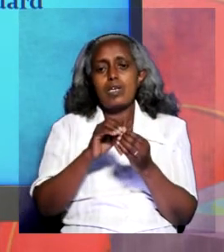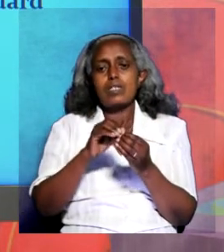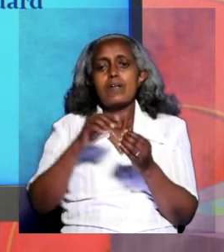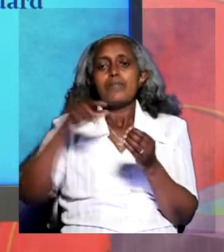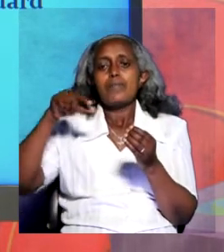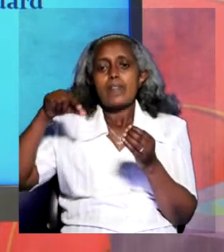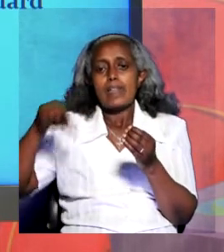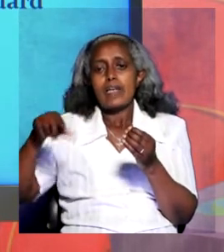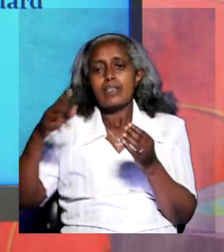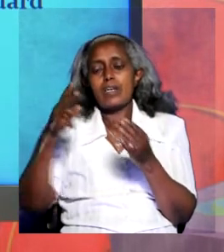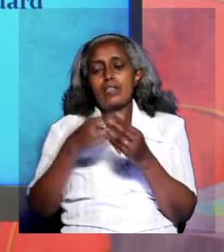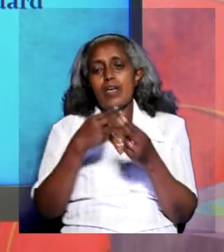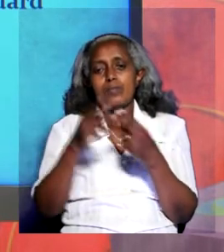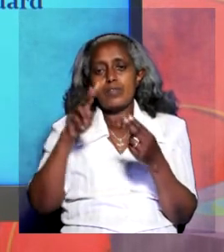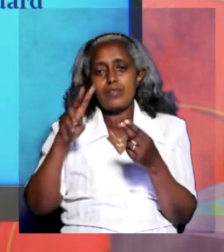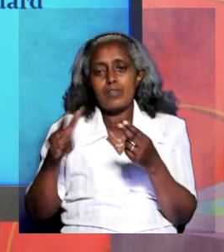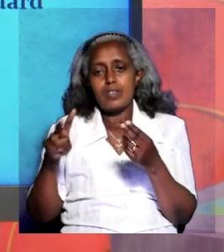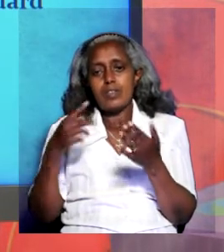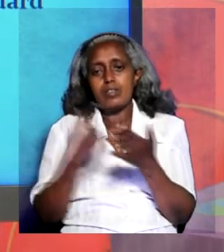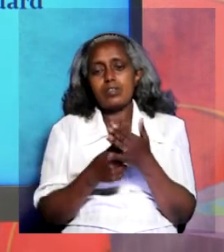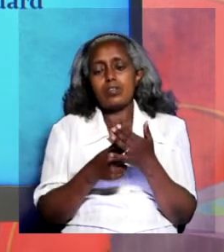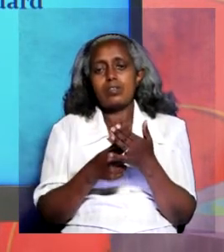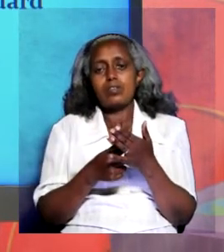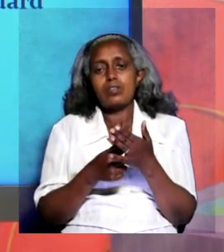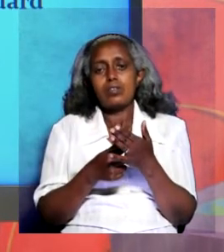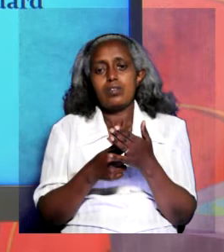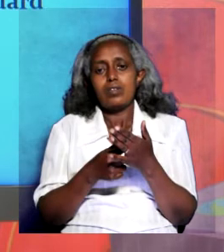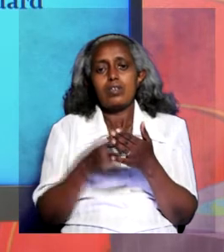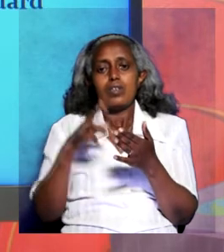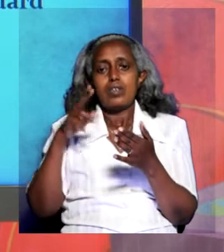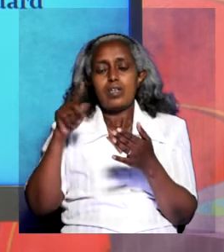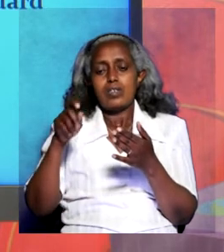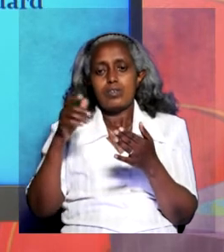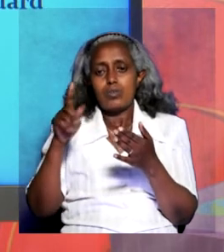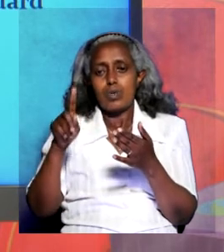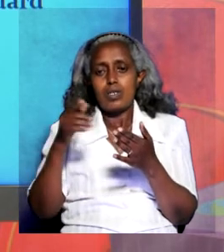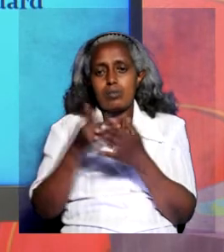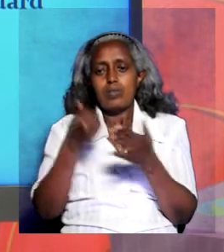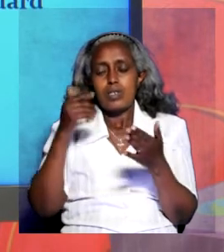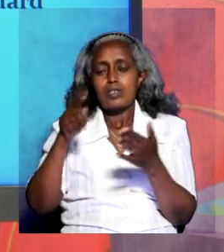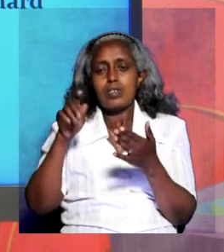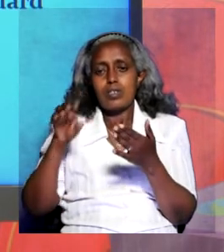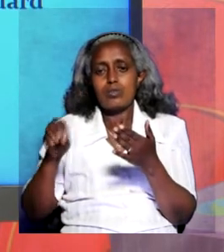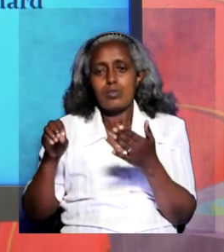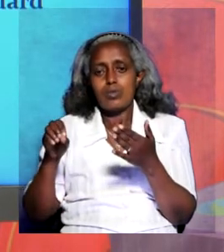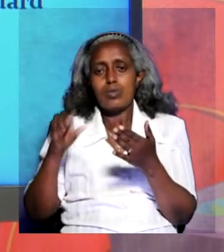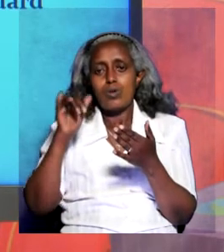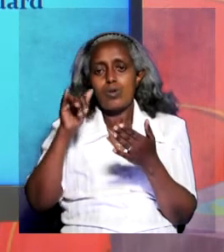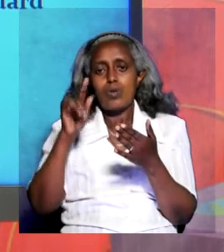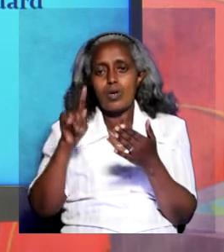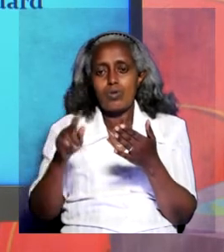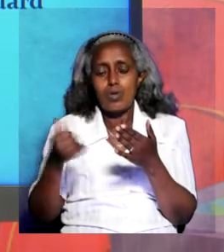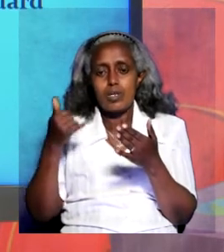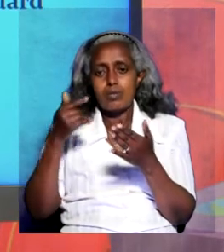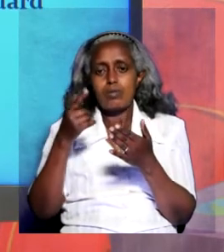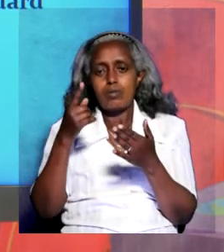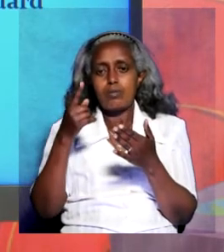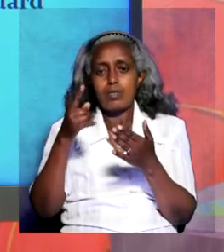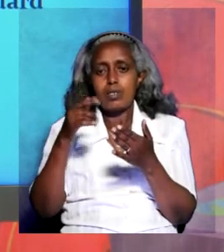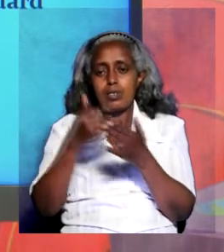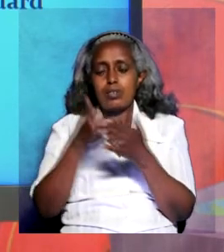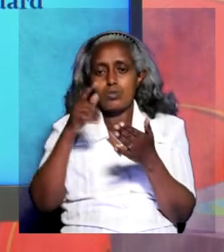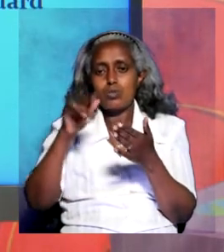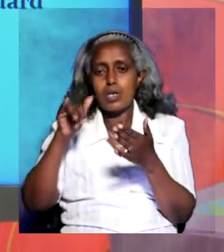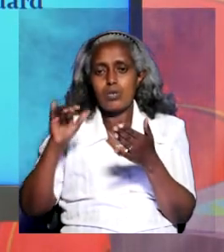V, we have just found V to be this x1 minus x0, comma y1 minus y0.